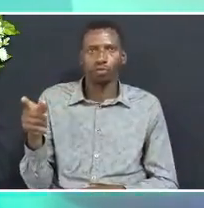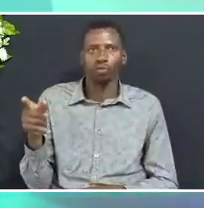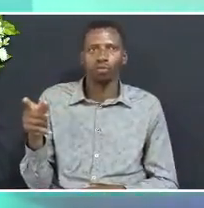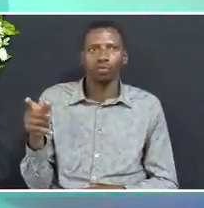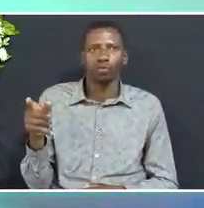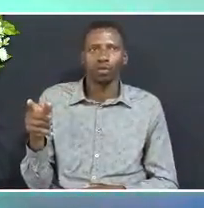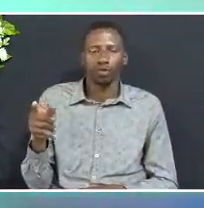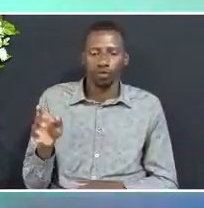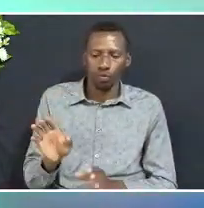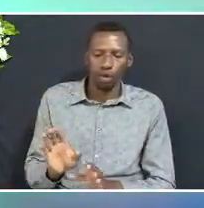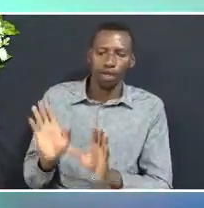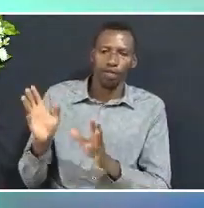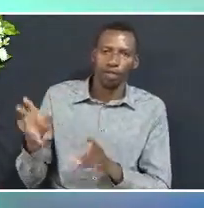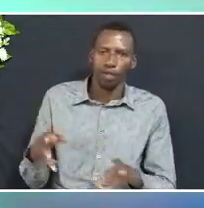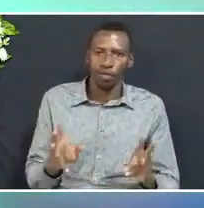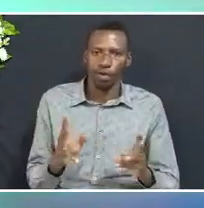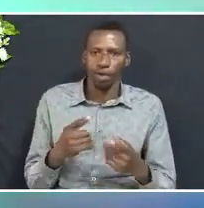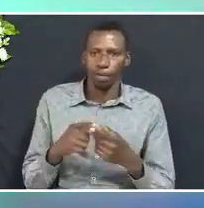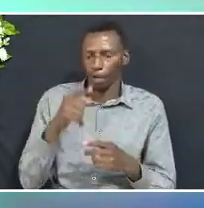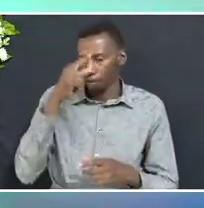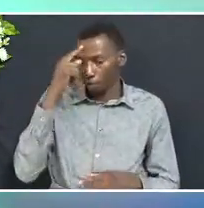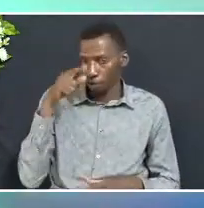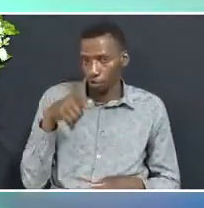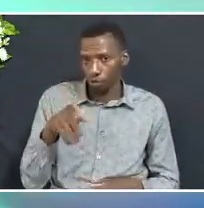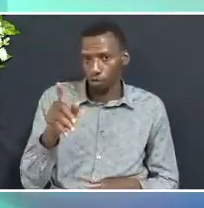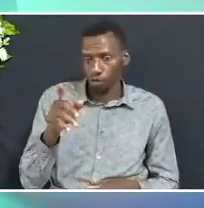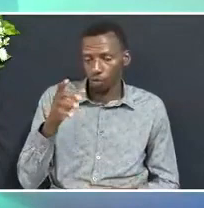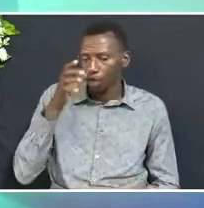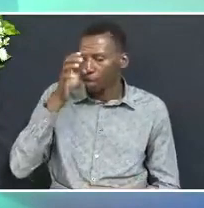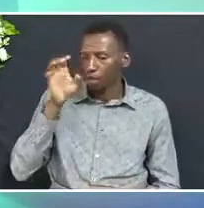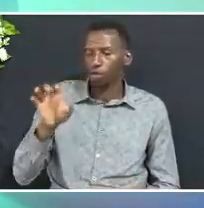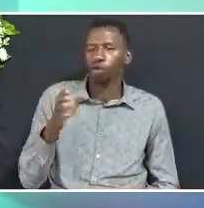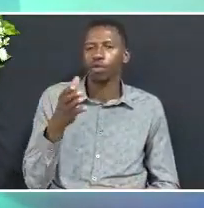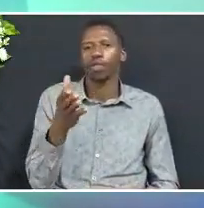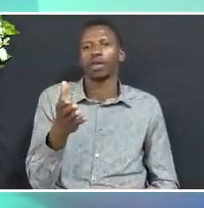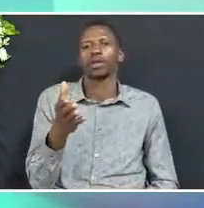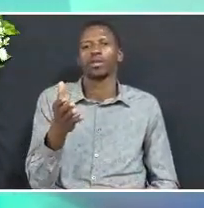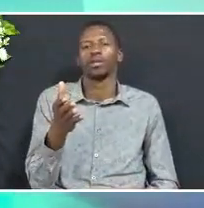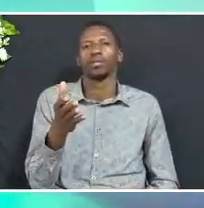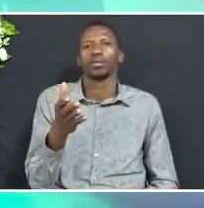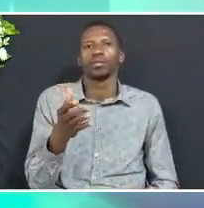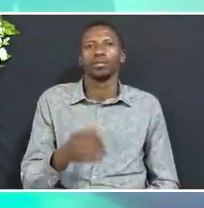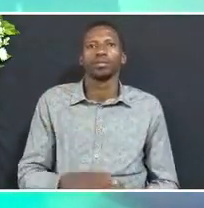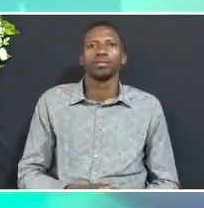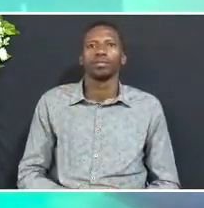left the way, but it's because of your negligence and